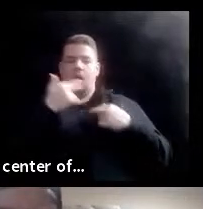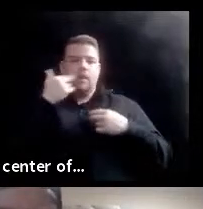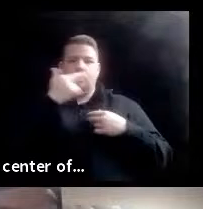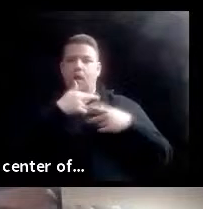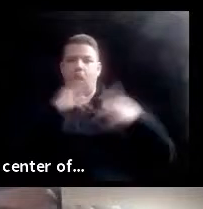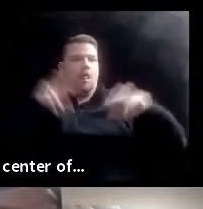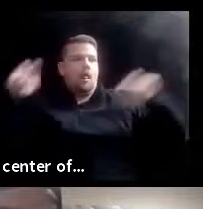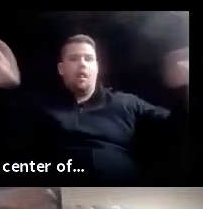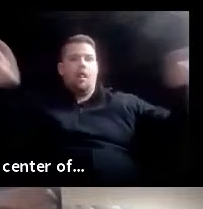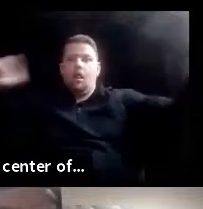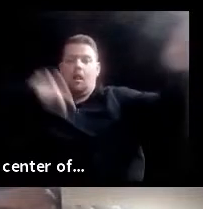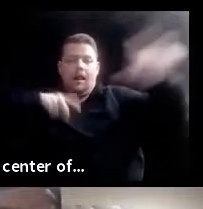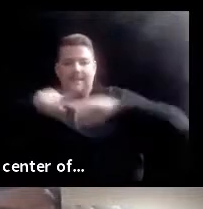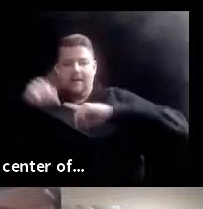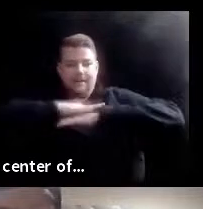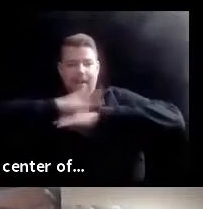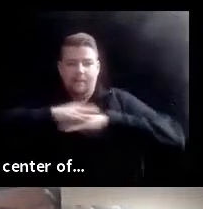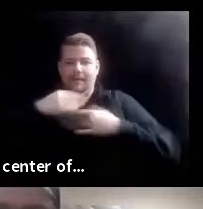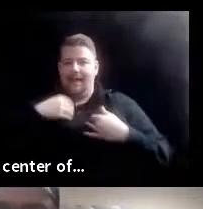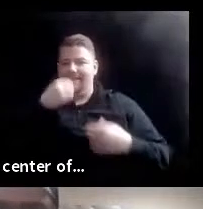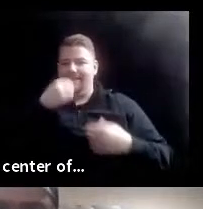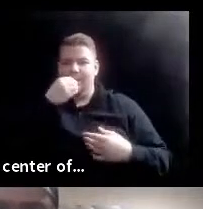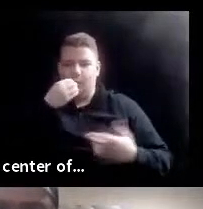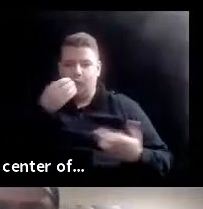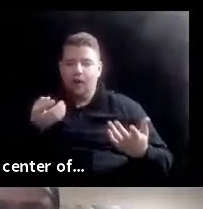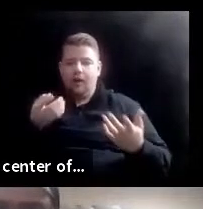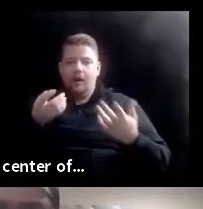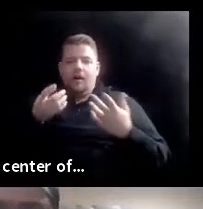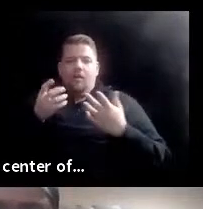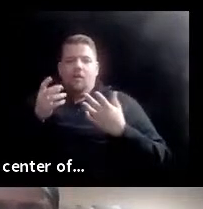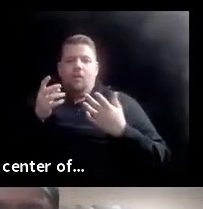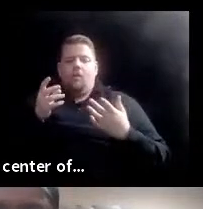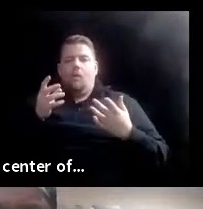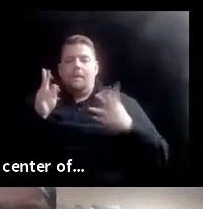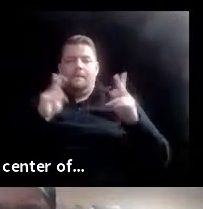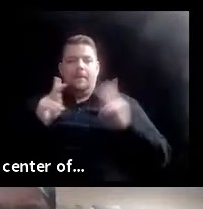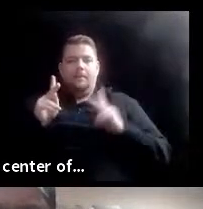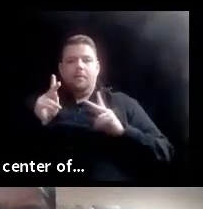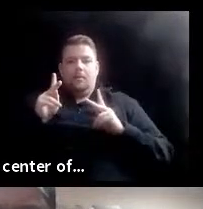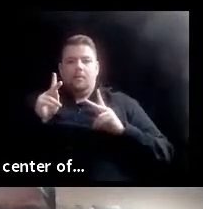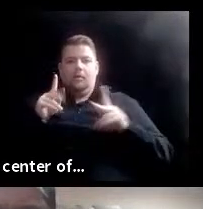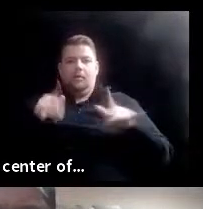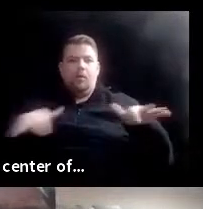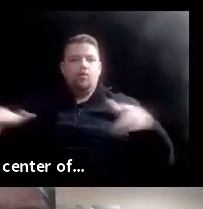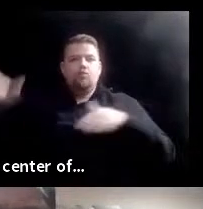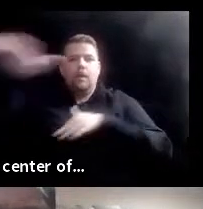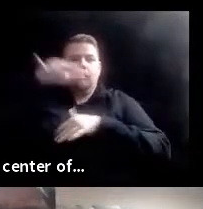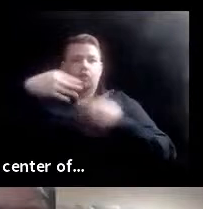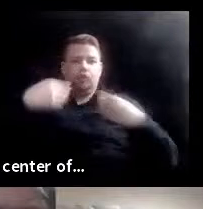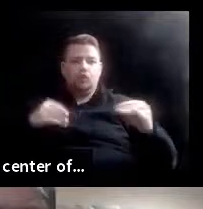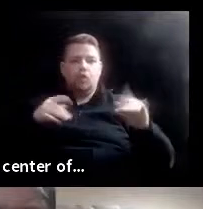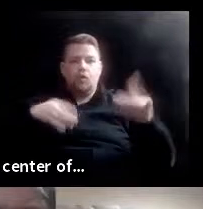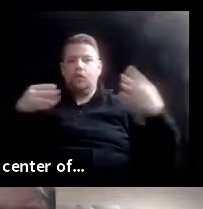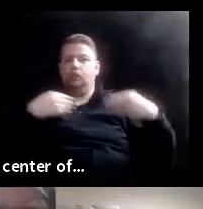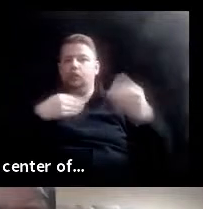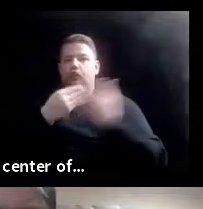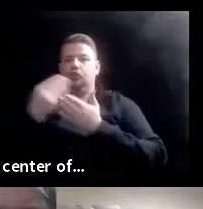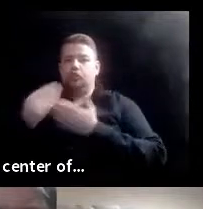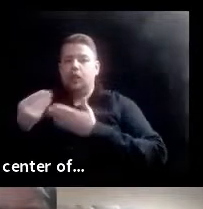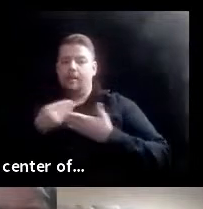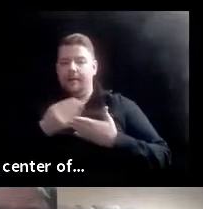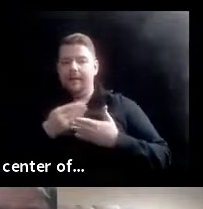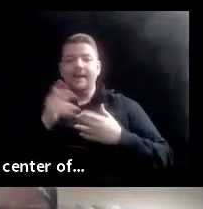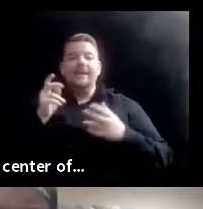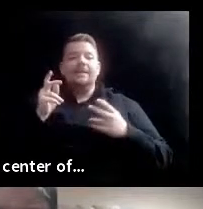tables having dinner, or people scattered throughout a store who are shopping. This is about